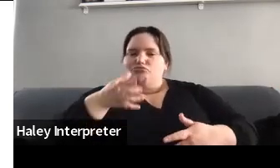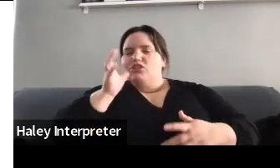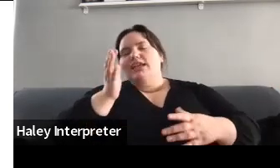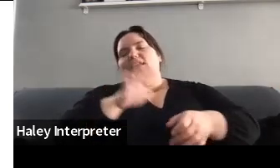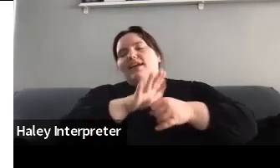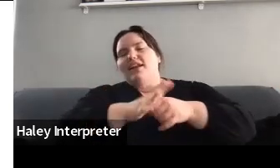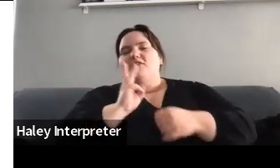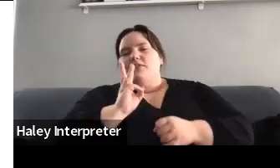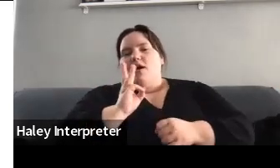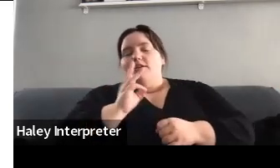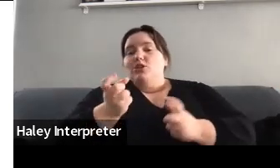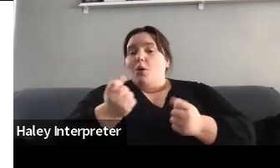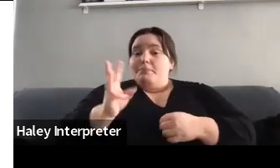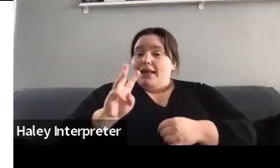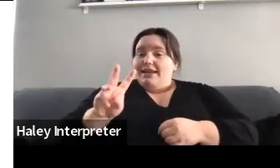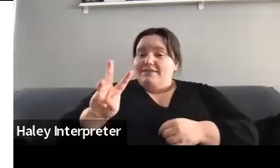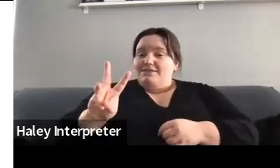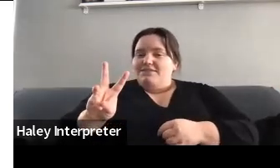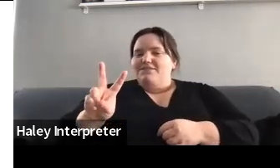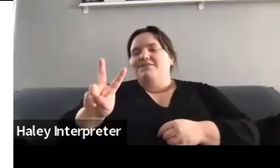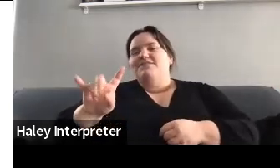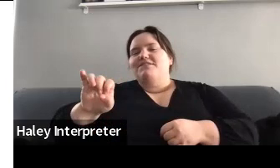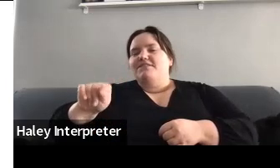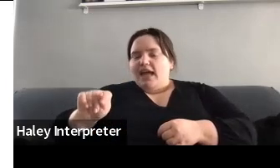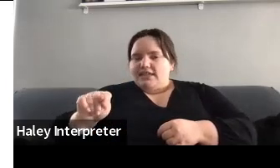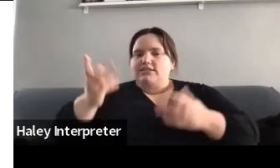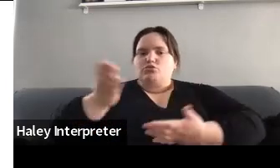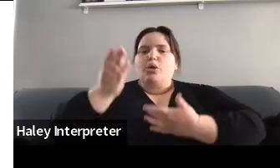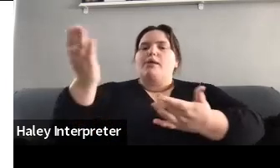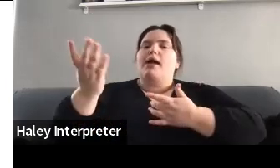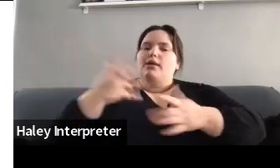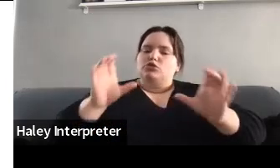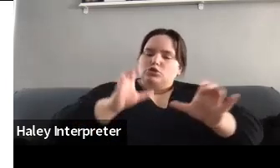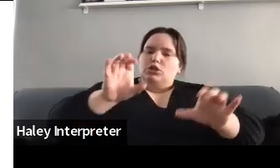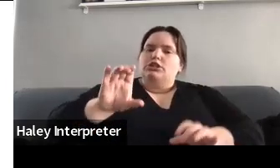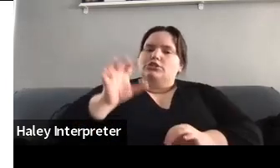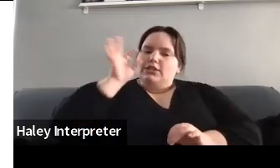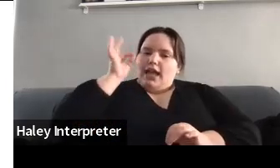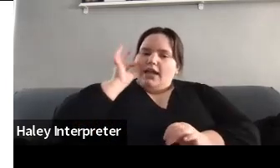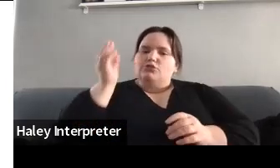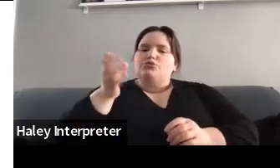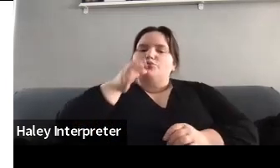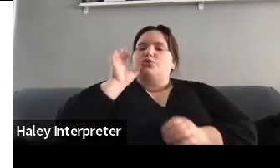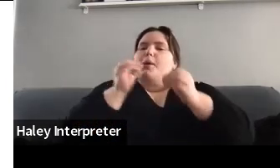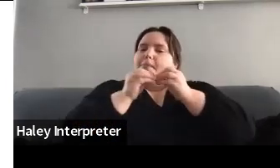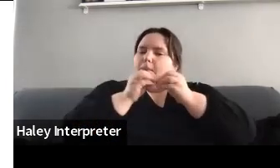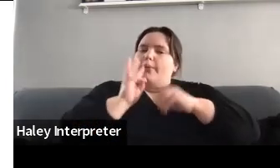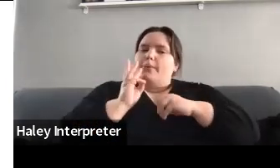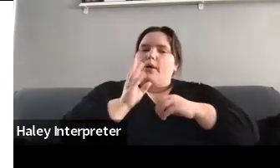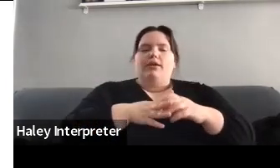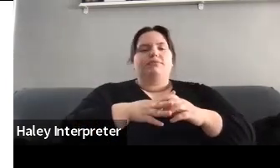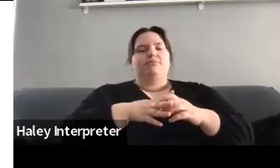vets will recommend these because it will encourage the cat to drink more water. And then, of course, there's food delivery services